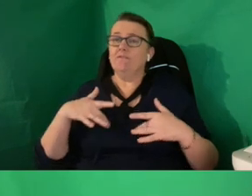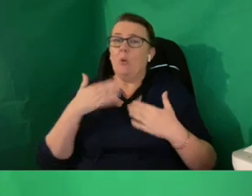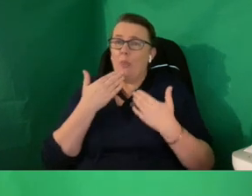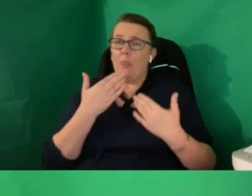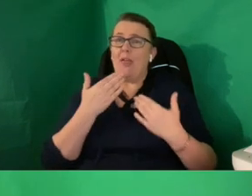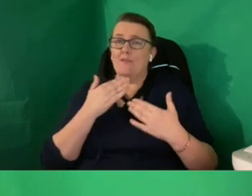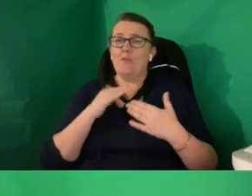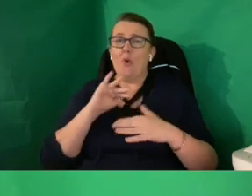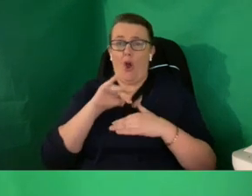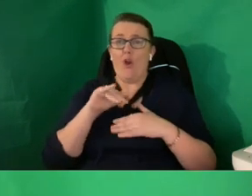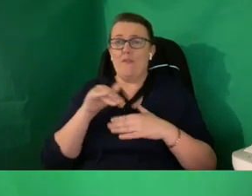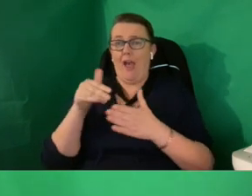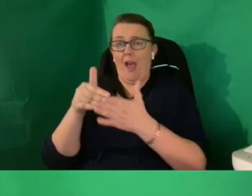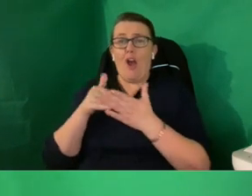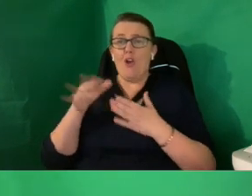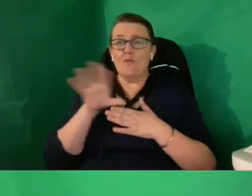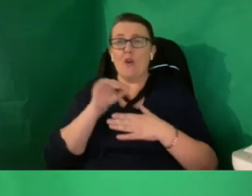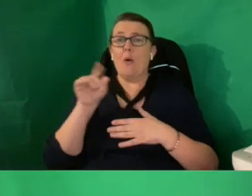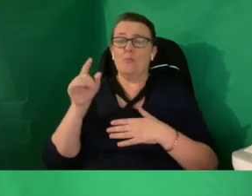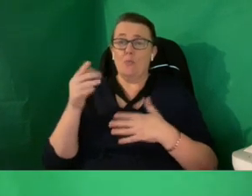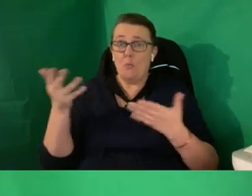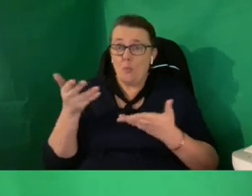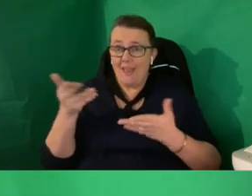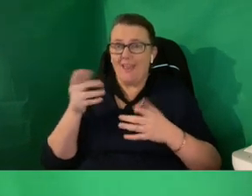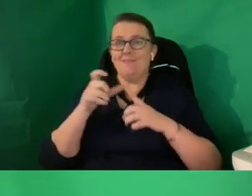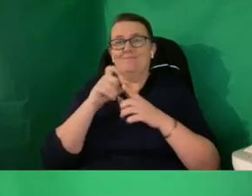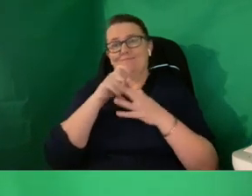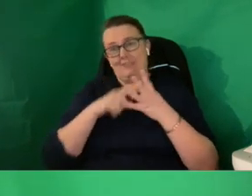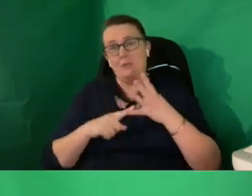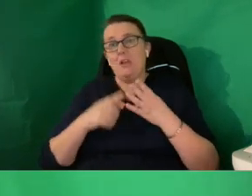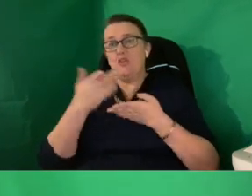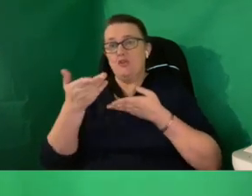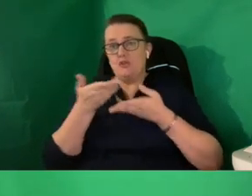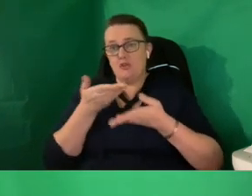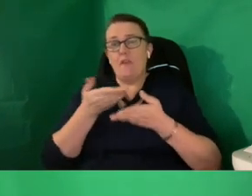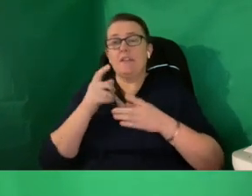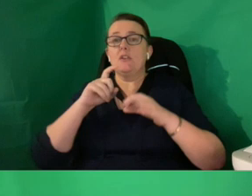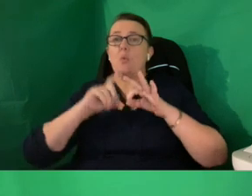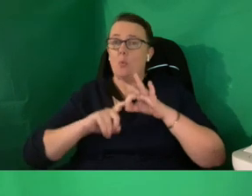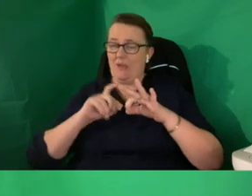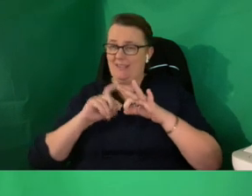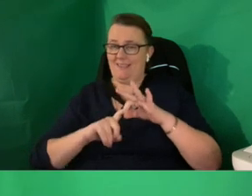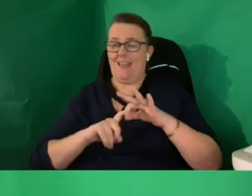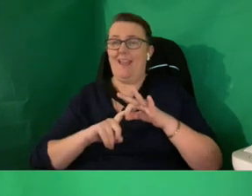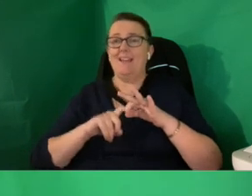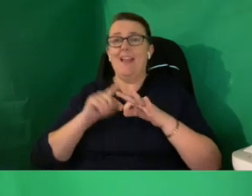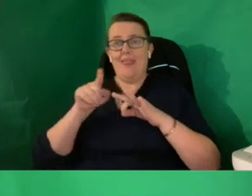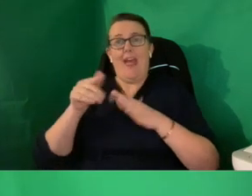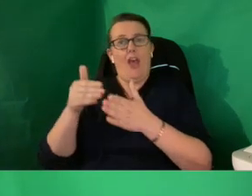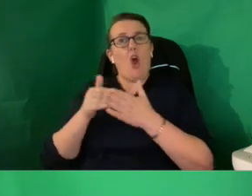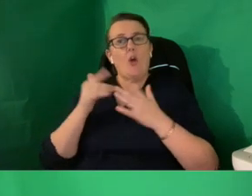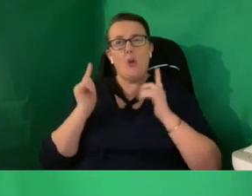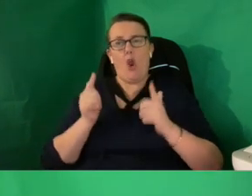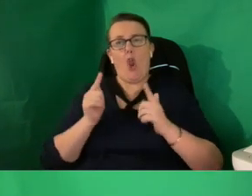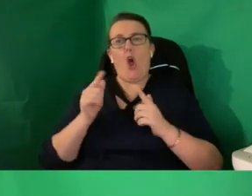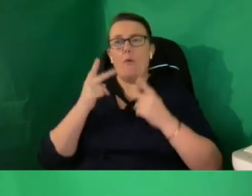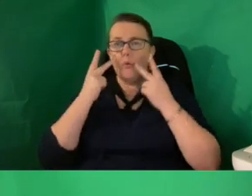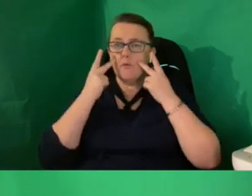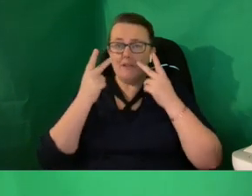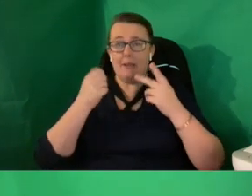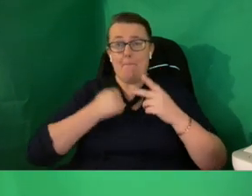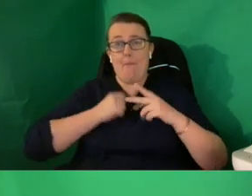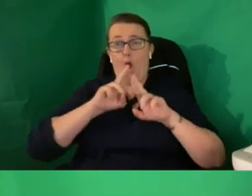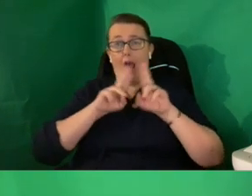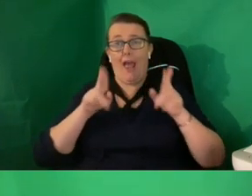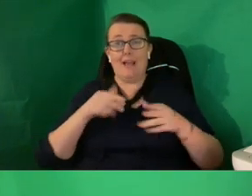before we discovered that we could learn Auslan, obviously that's where we're heading, but before that, we were working